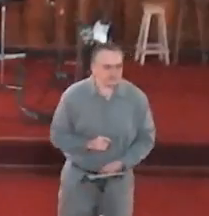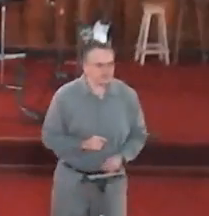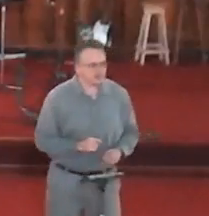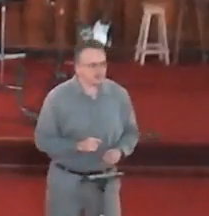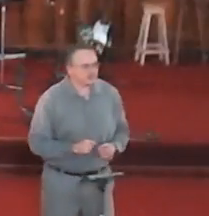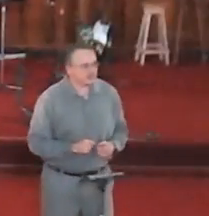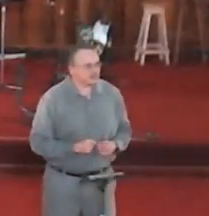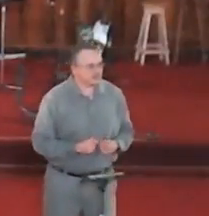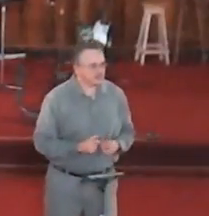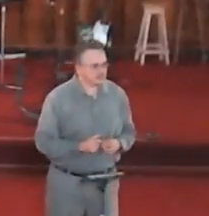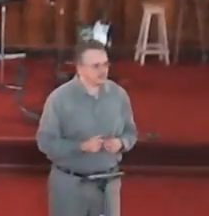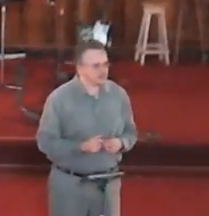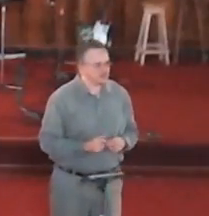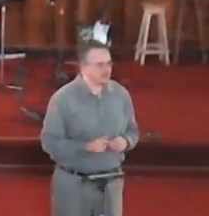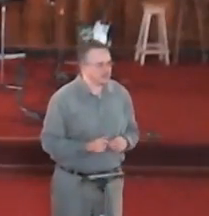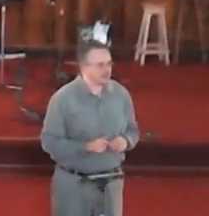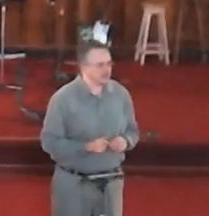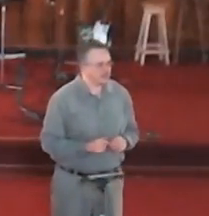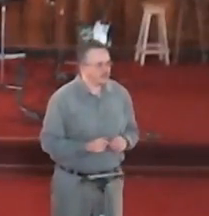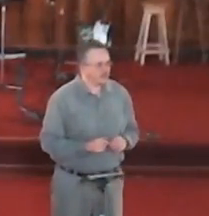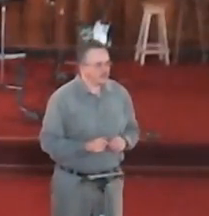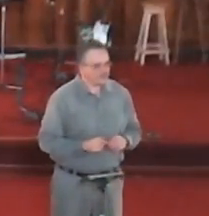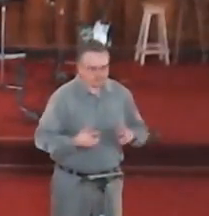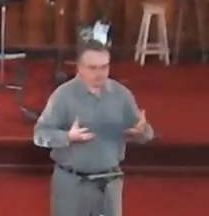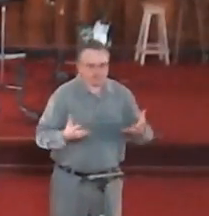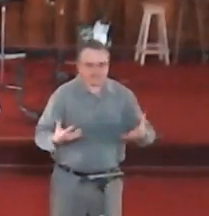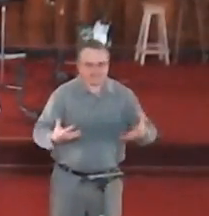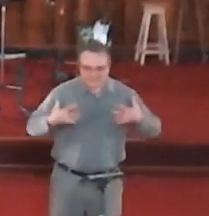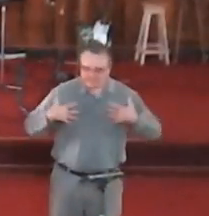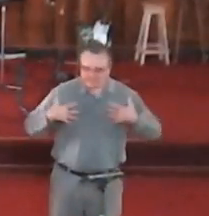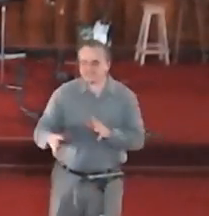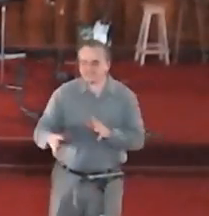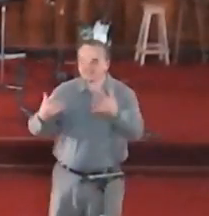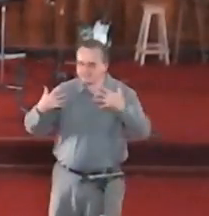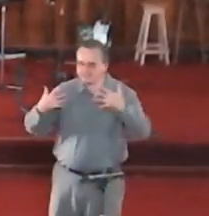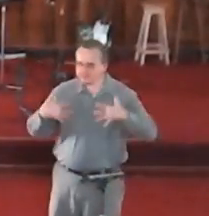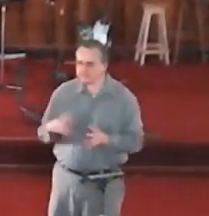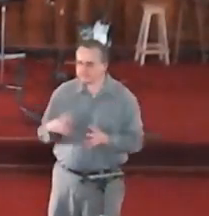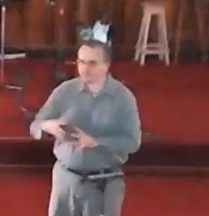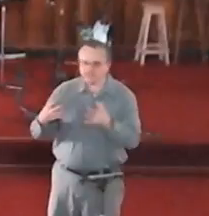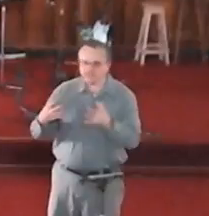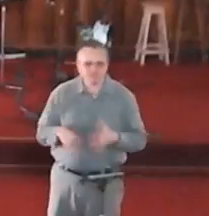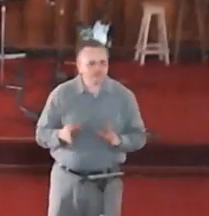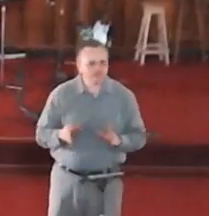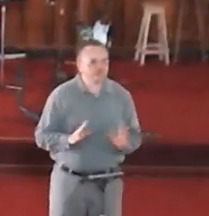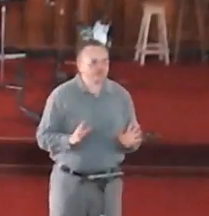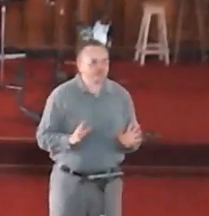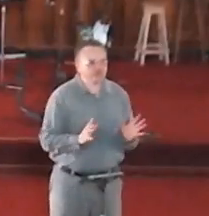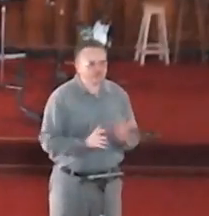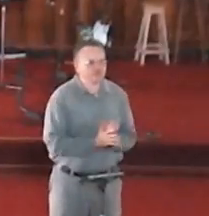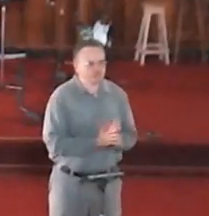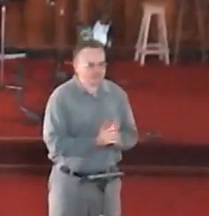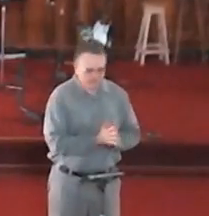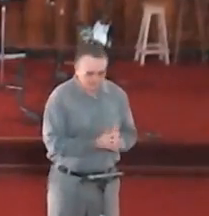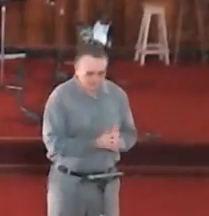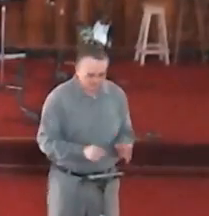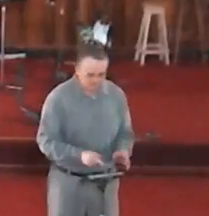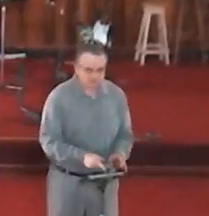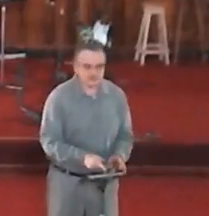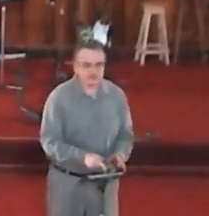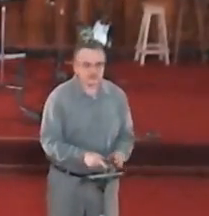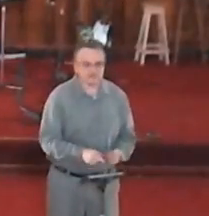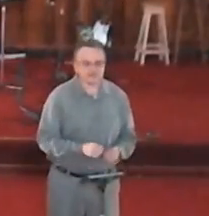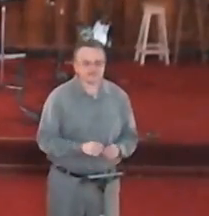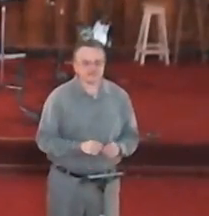that he also encouraged the others to give offerings. Y esto habla de la integridad de Bernabé y un montón de otras cosas, ¿verdad? So this